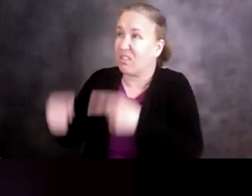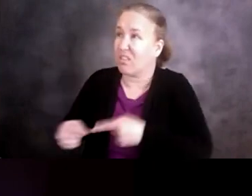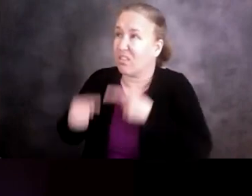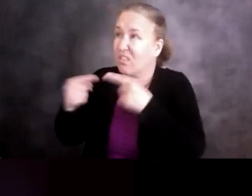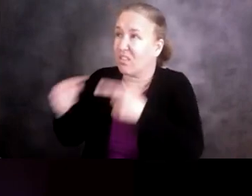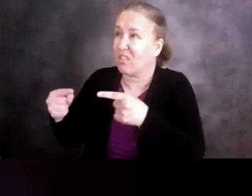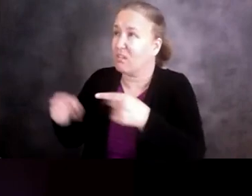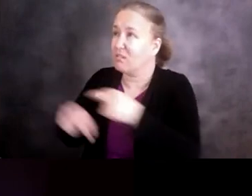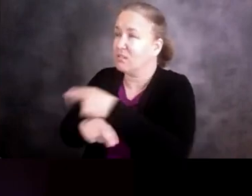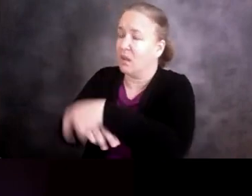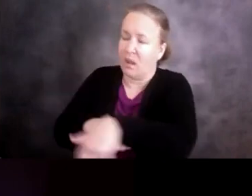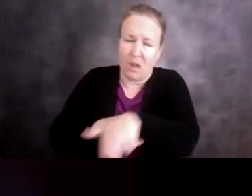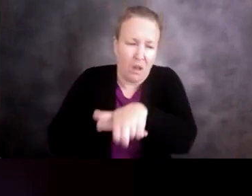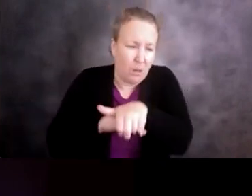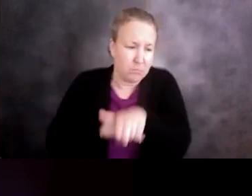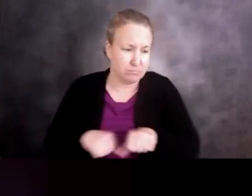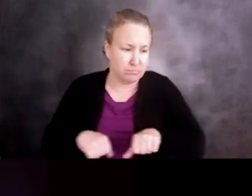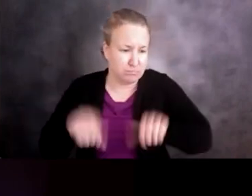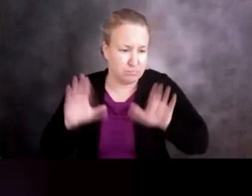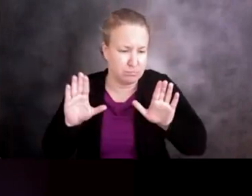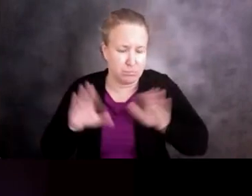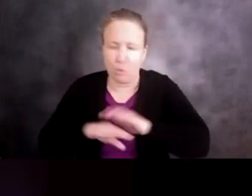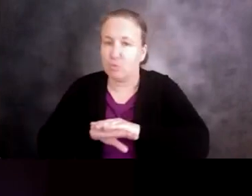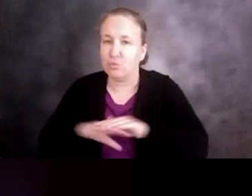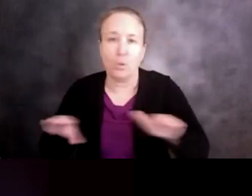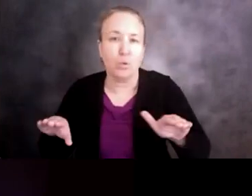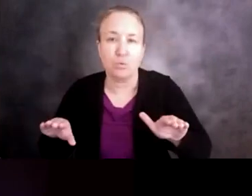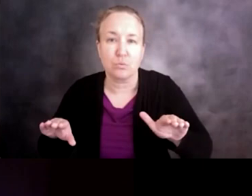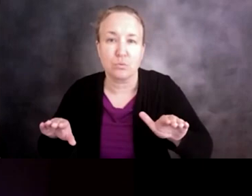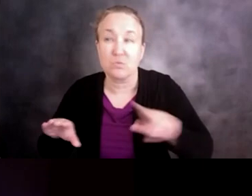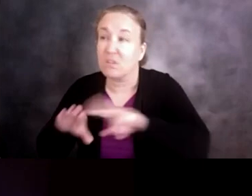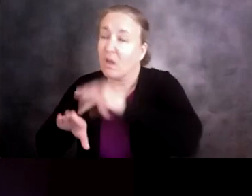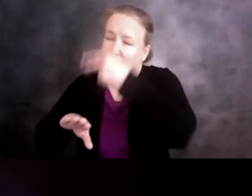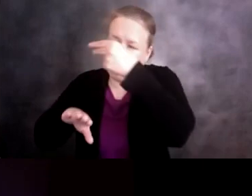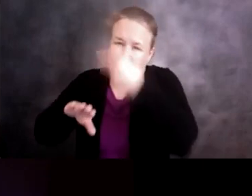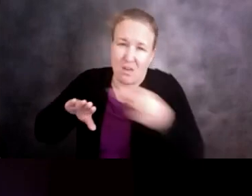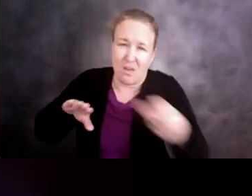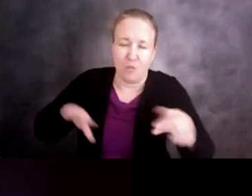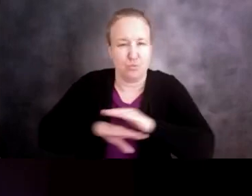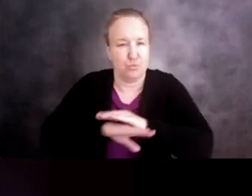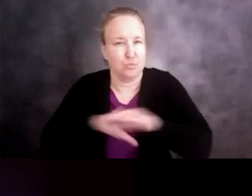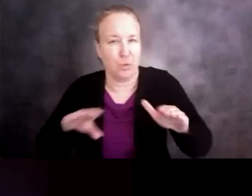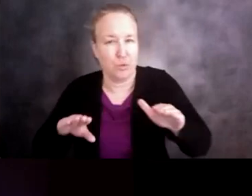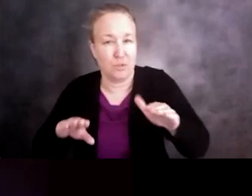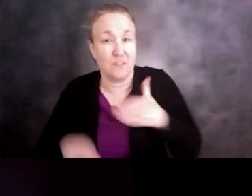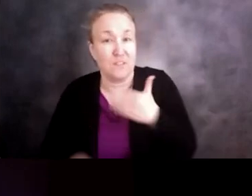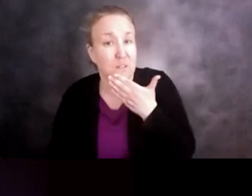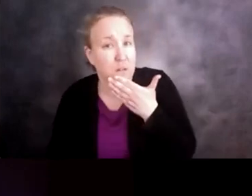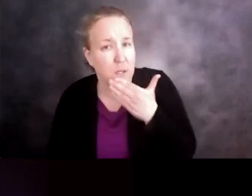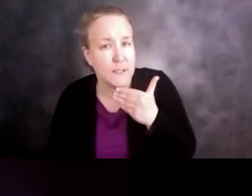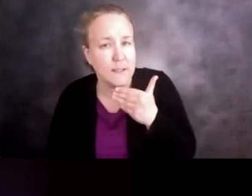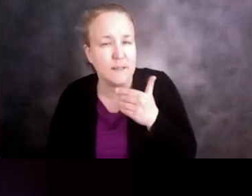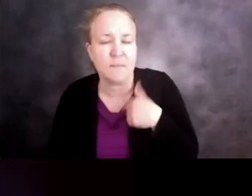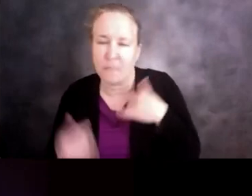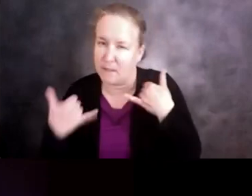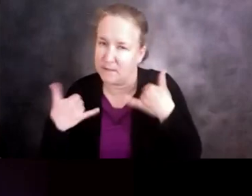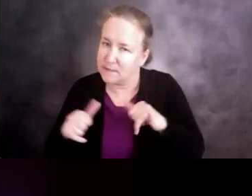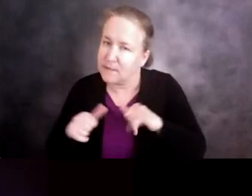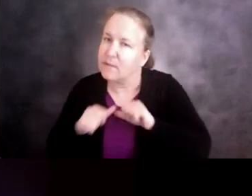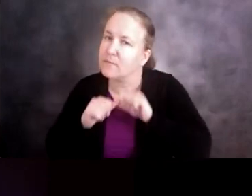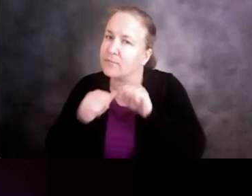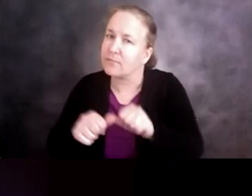hard. Don't you fall now, for I's still going, honey. I's still